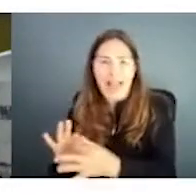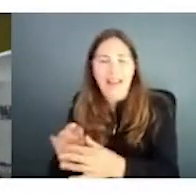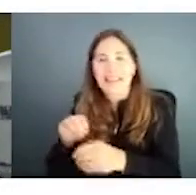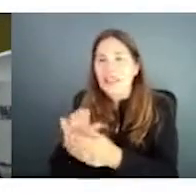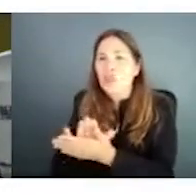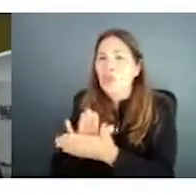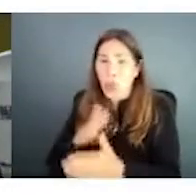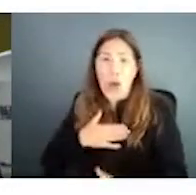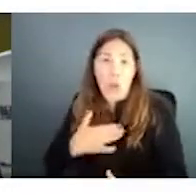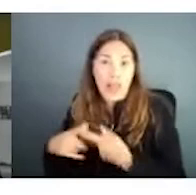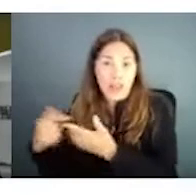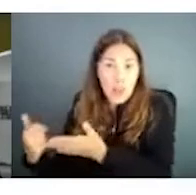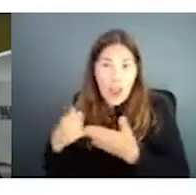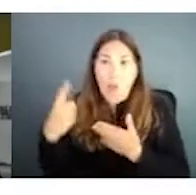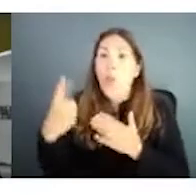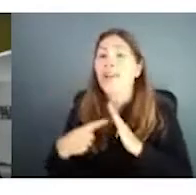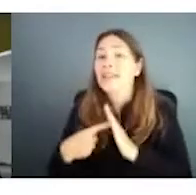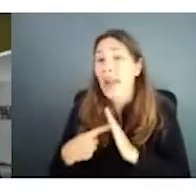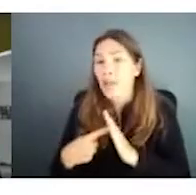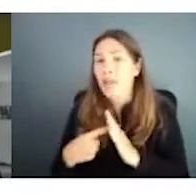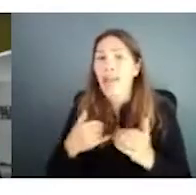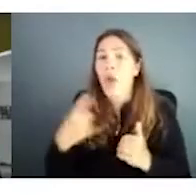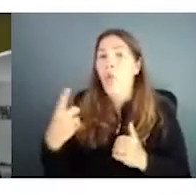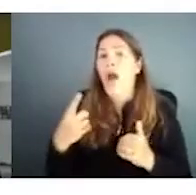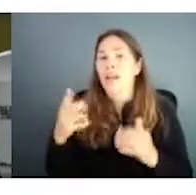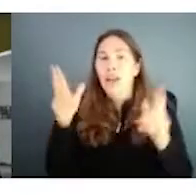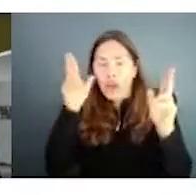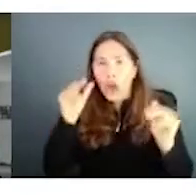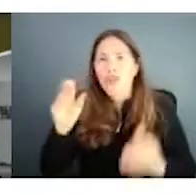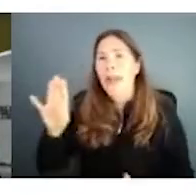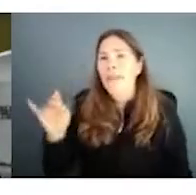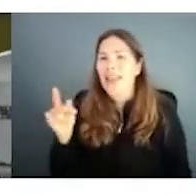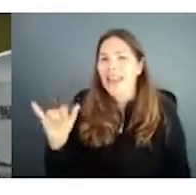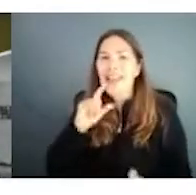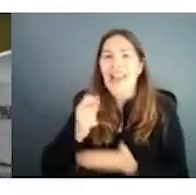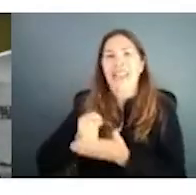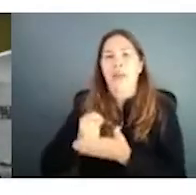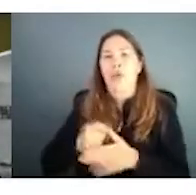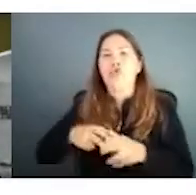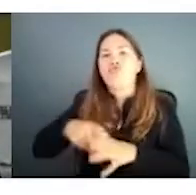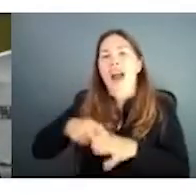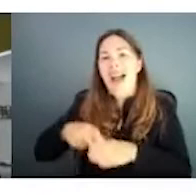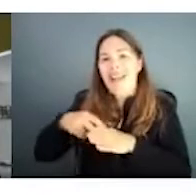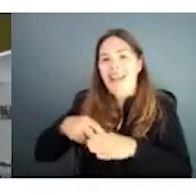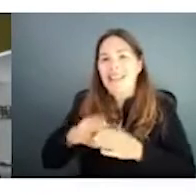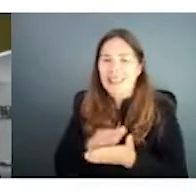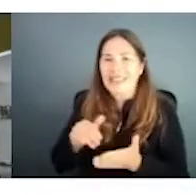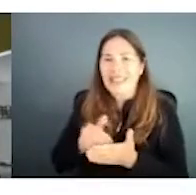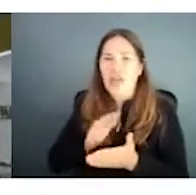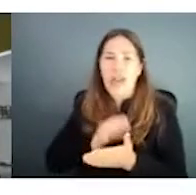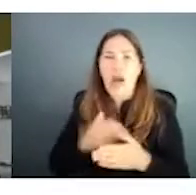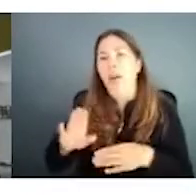willing to help. One example of that is we have one called Horse and Buddy, which is a therapeutic writing center. Our Business